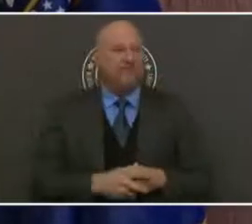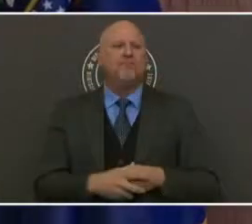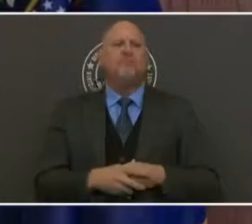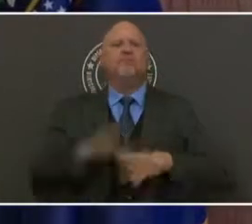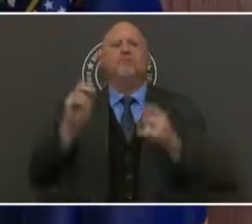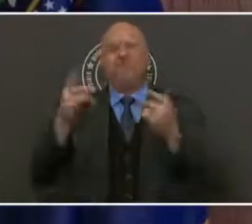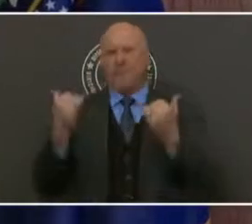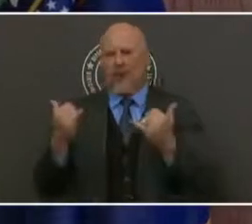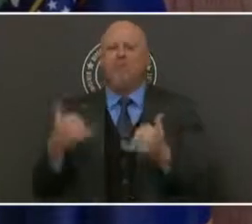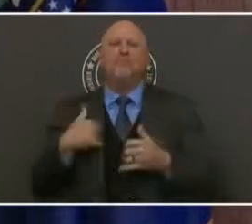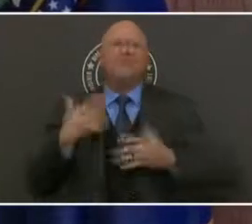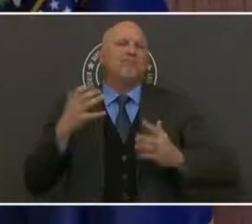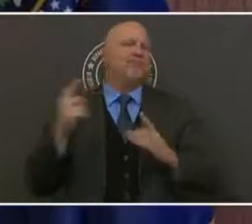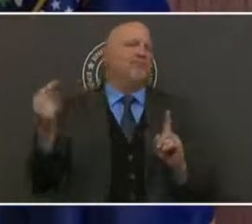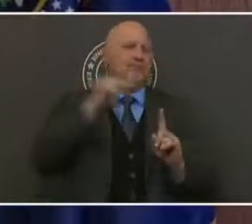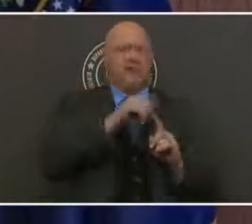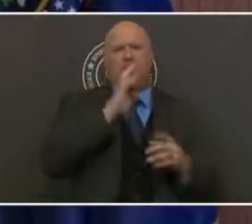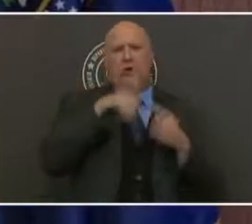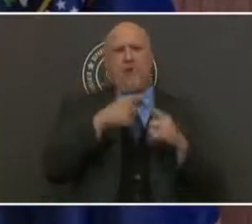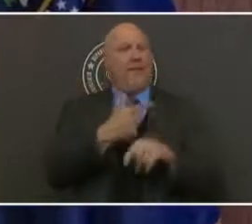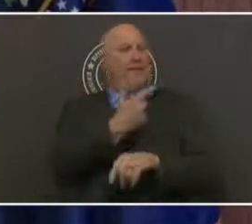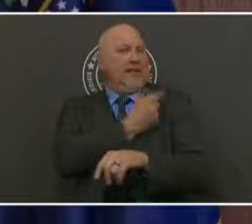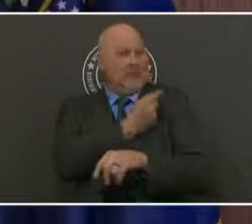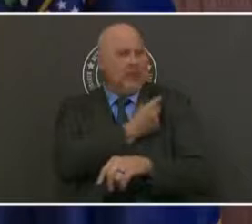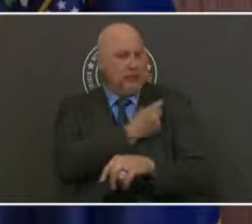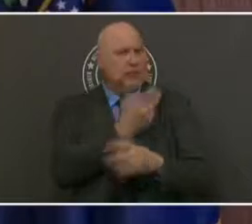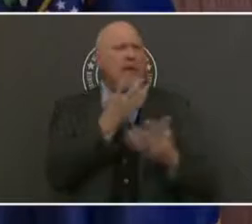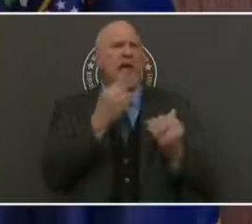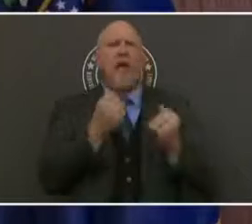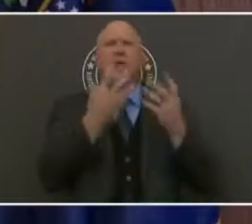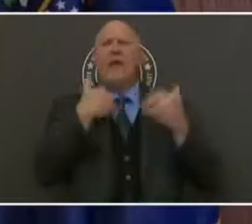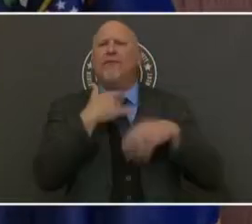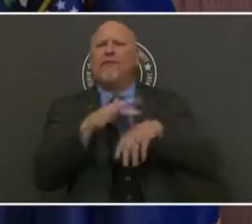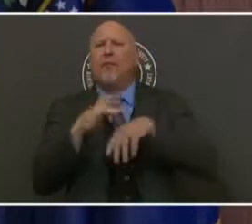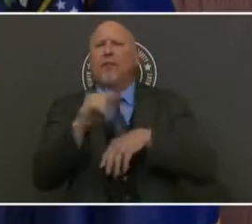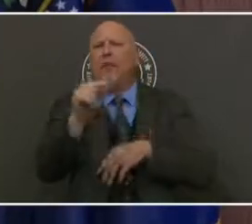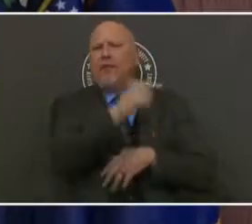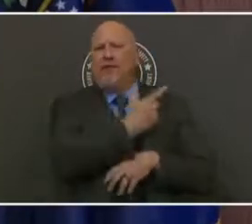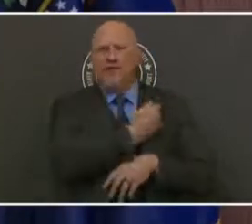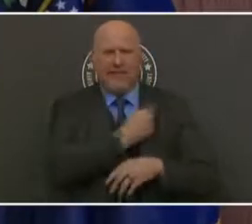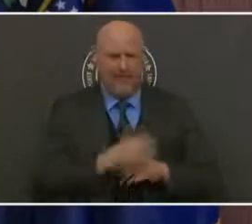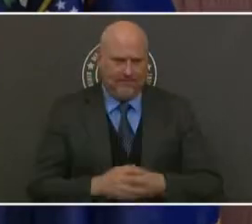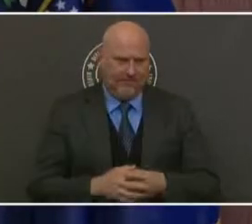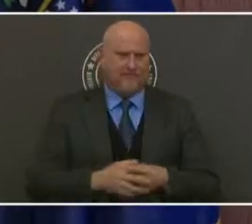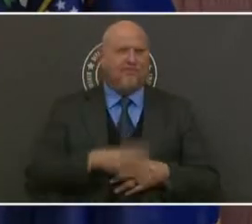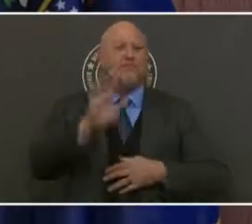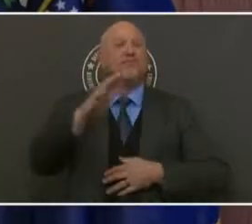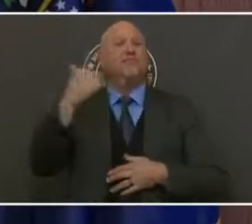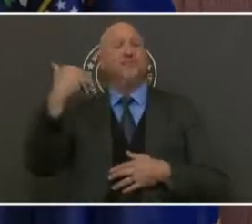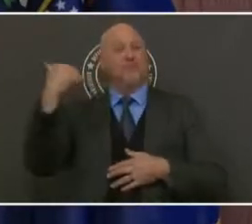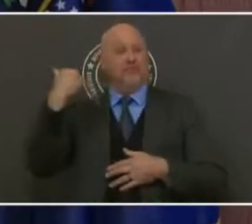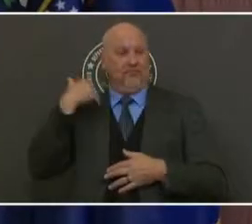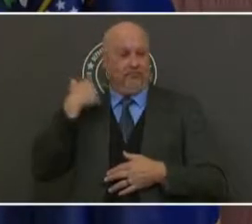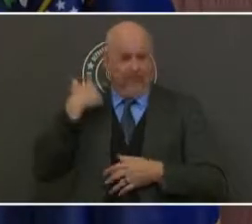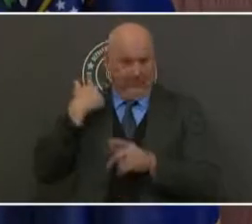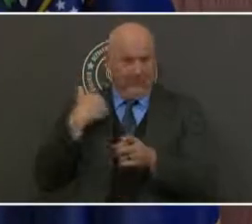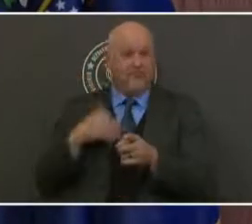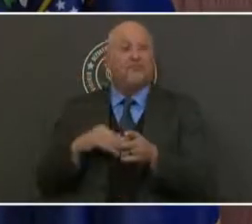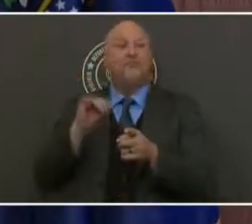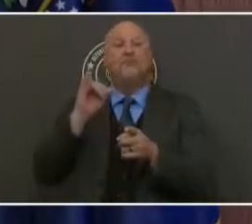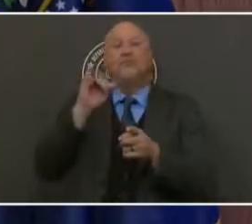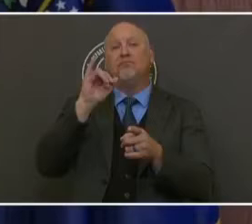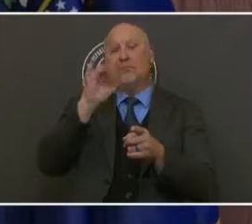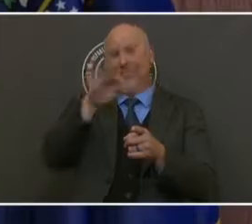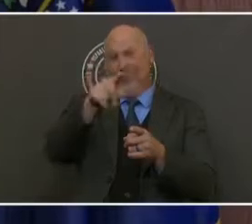are no longer discouraging individuals who have tested positive for COVID-19 within the last 90 days to wait to get